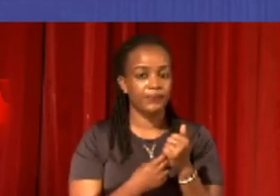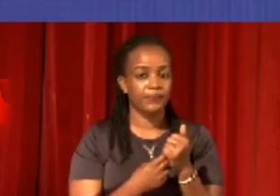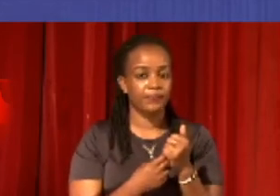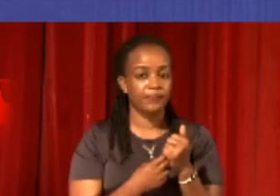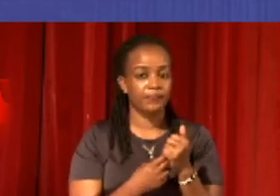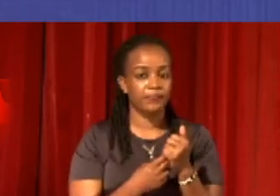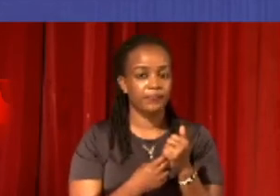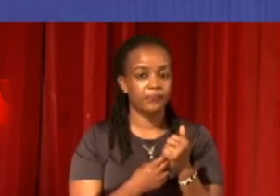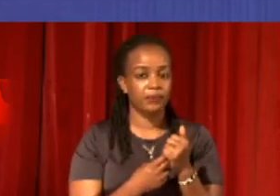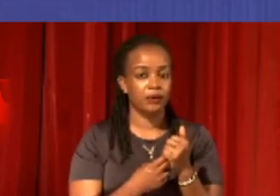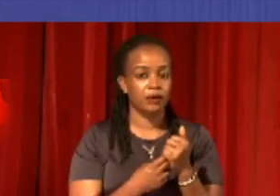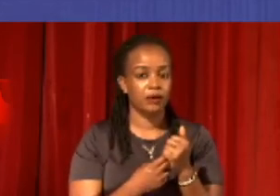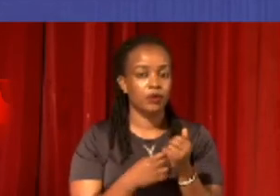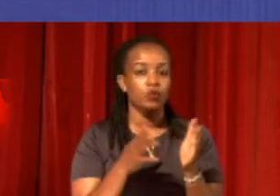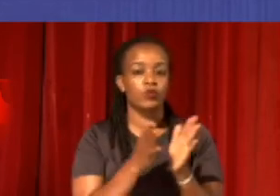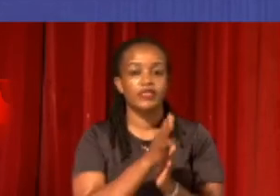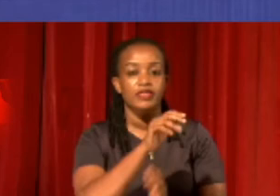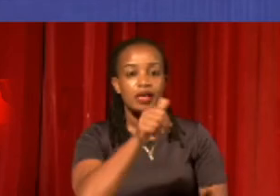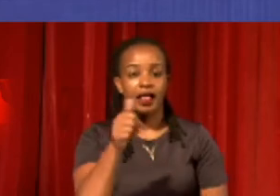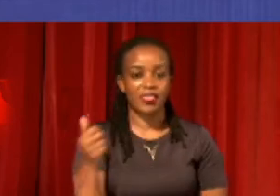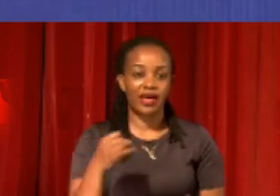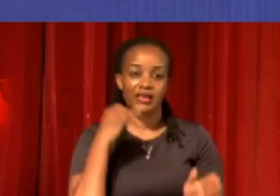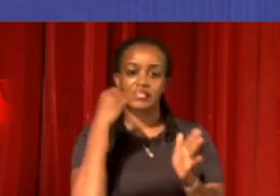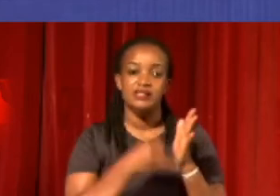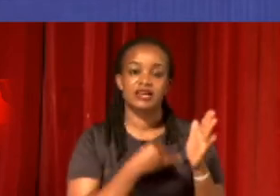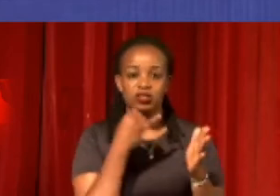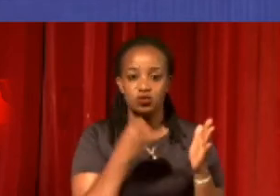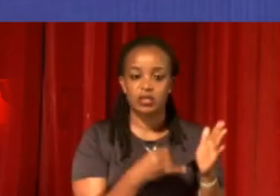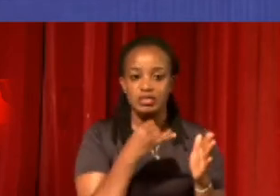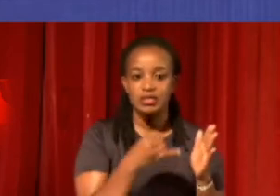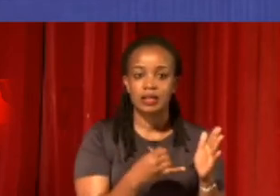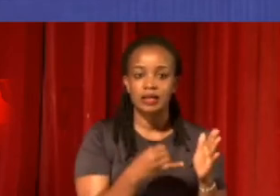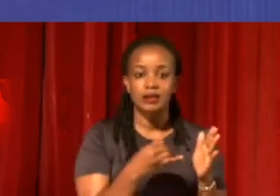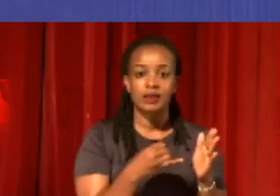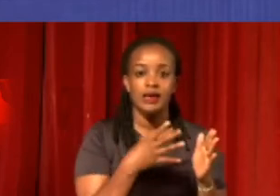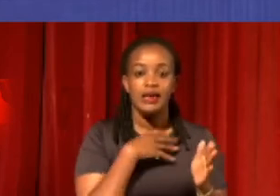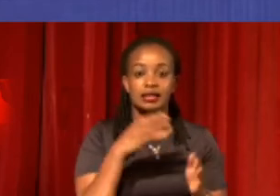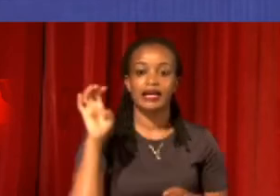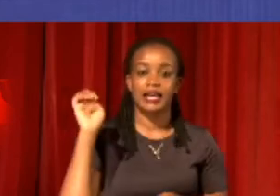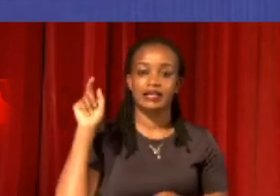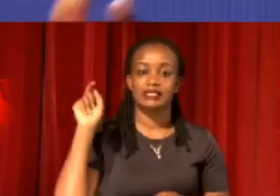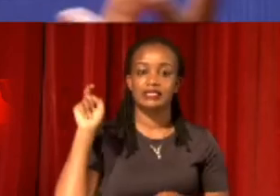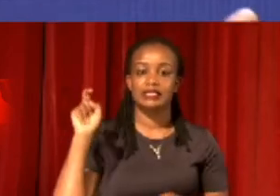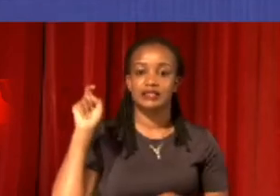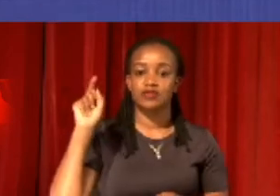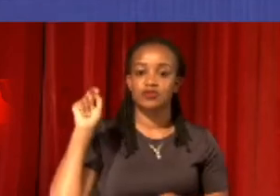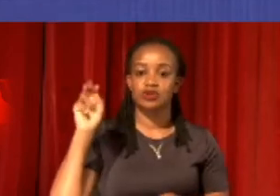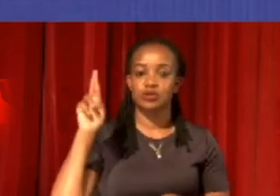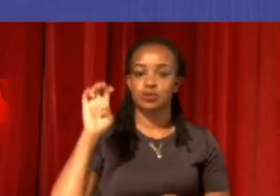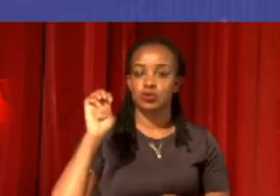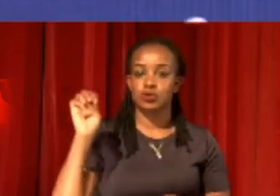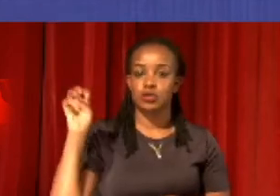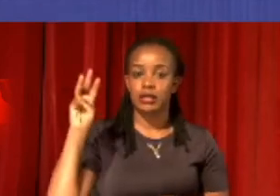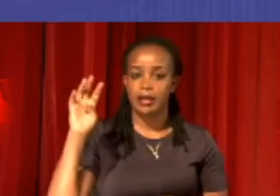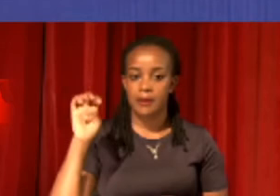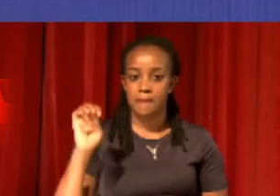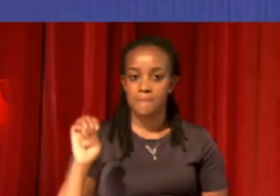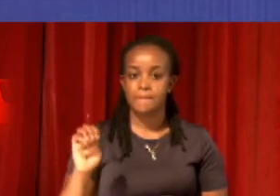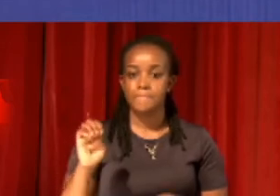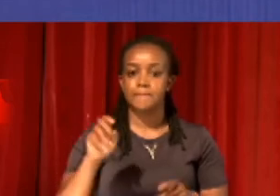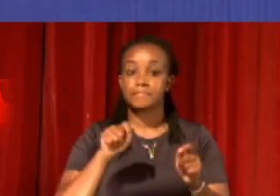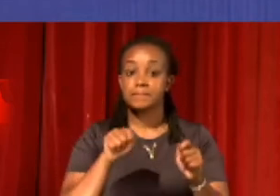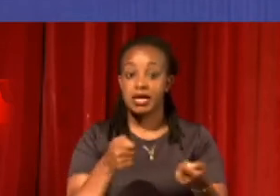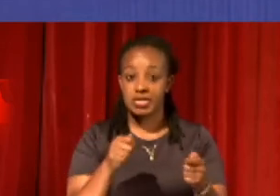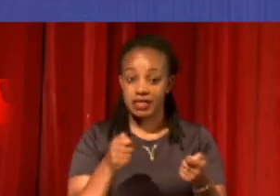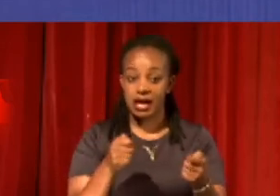have partnerships also with other industry partners. Okay. Extreme Media has come in oh, to fantastic. Say you can access our space, mm-hmm. and we can